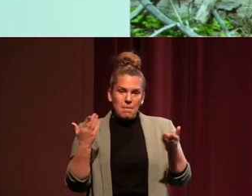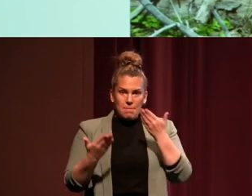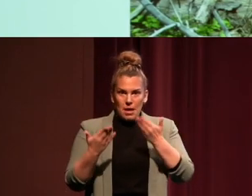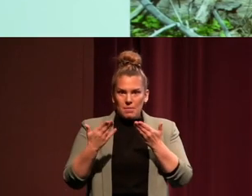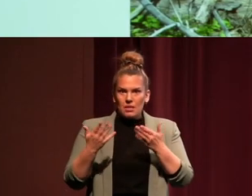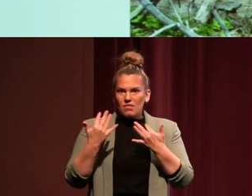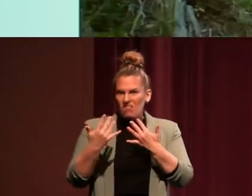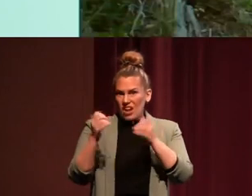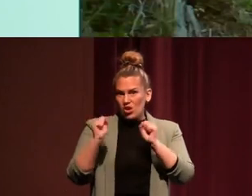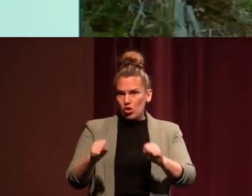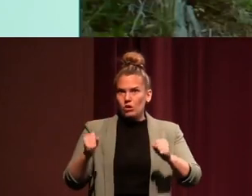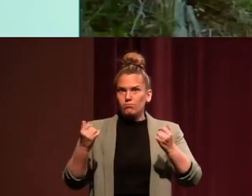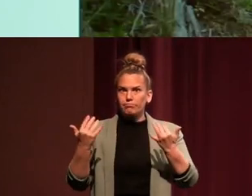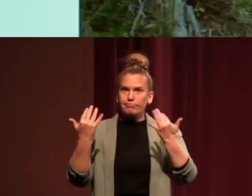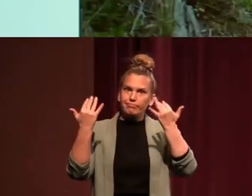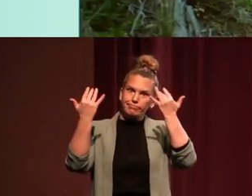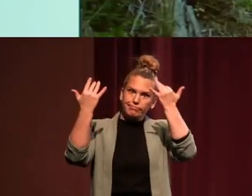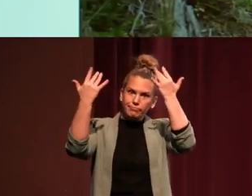growth trees.